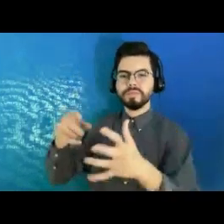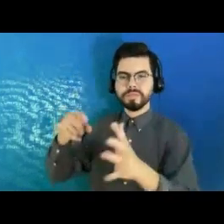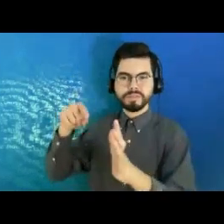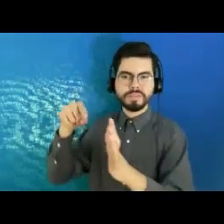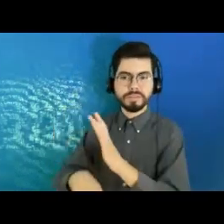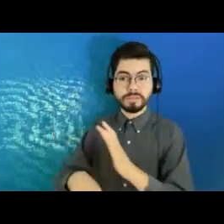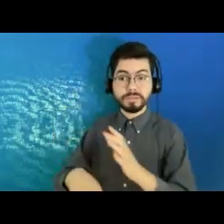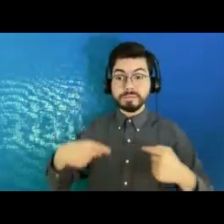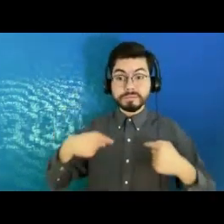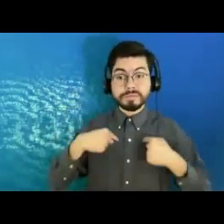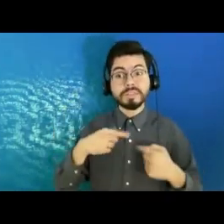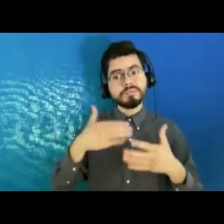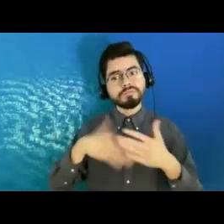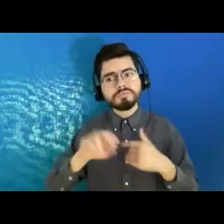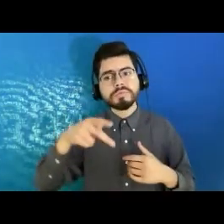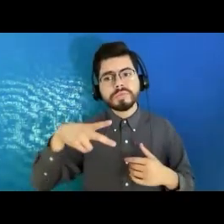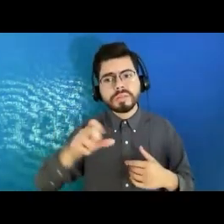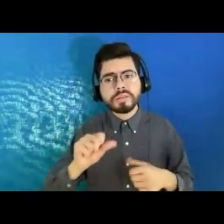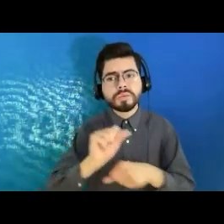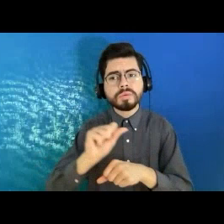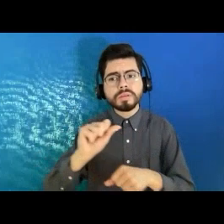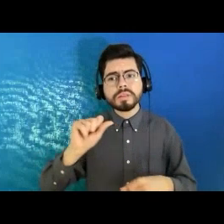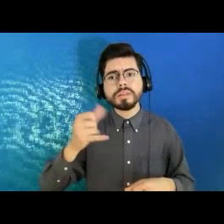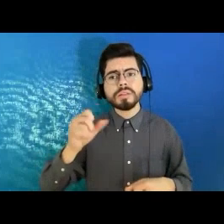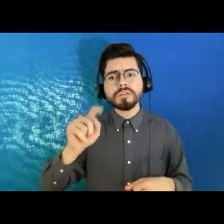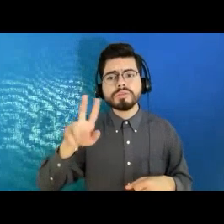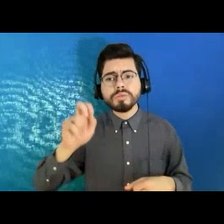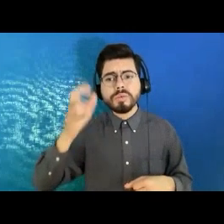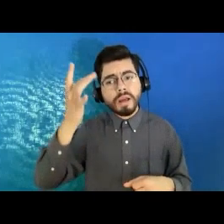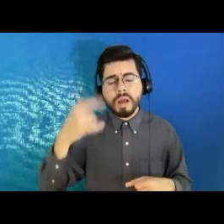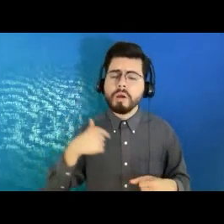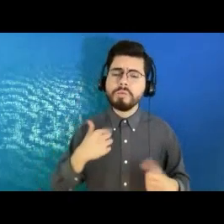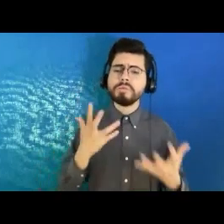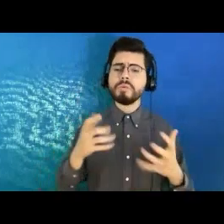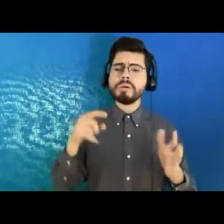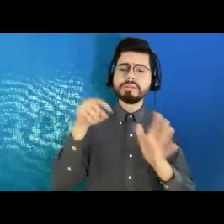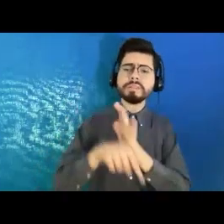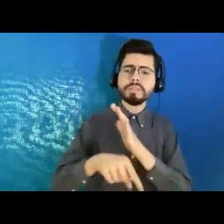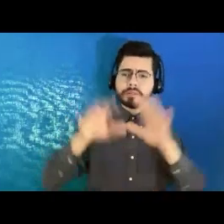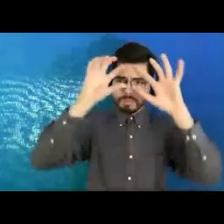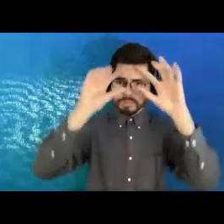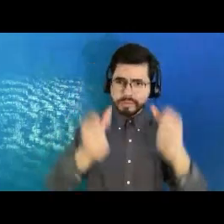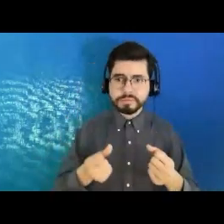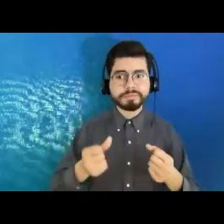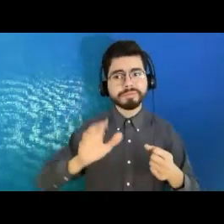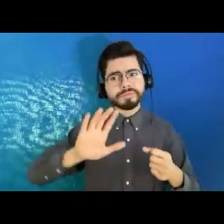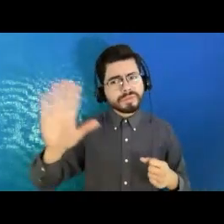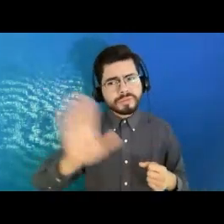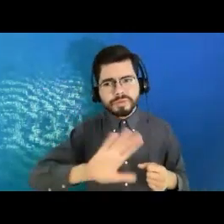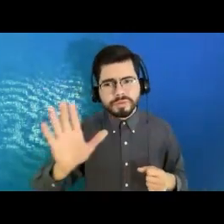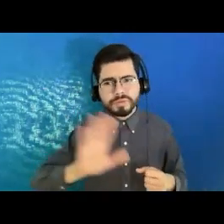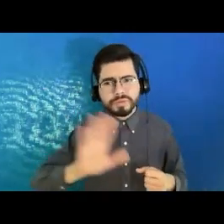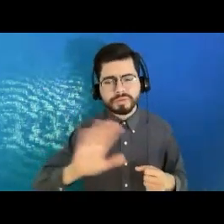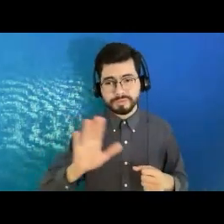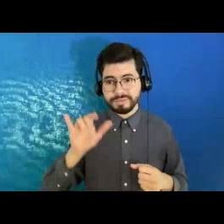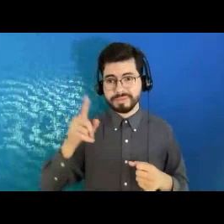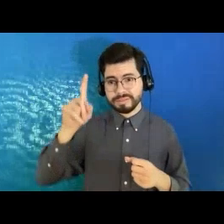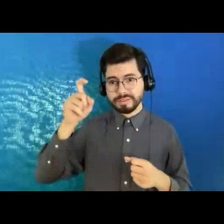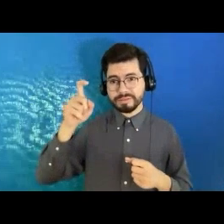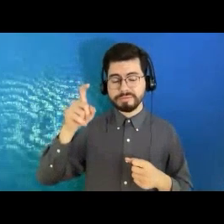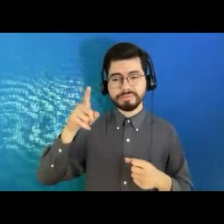get into the National Park Service and work at Yellowstone to kill bison. That's not what I want to do. I know that's what Camp Shawley does not want to do. However, we do